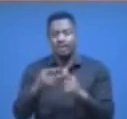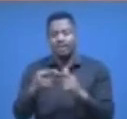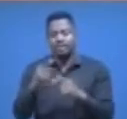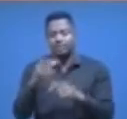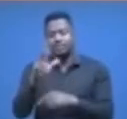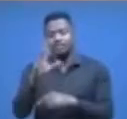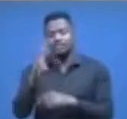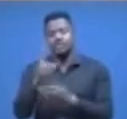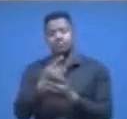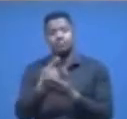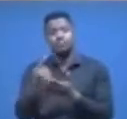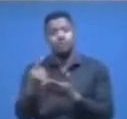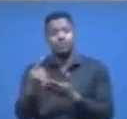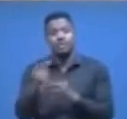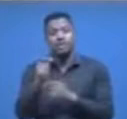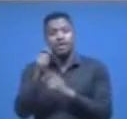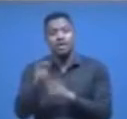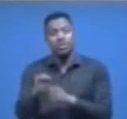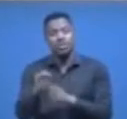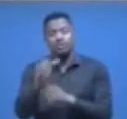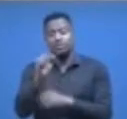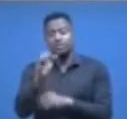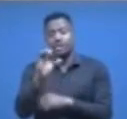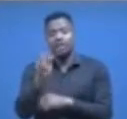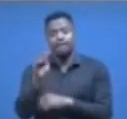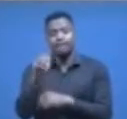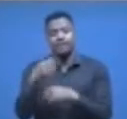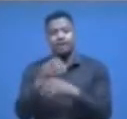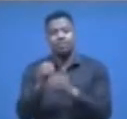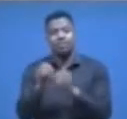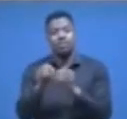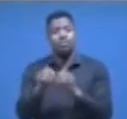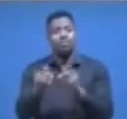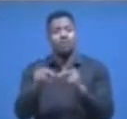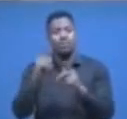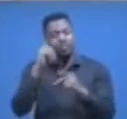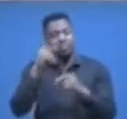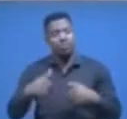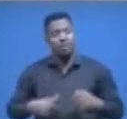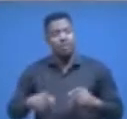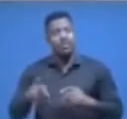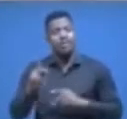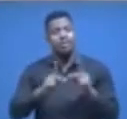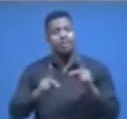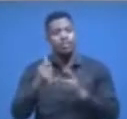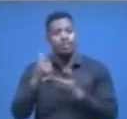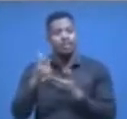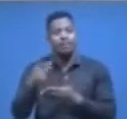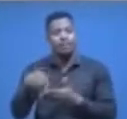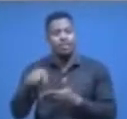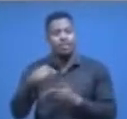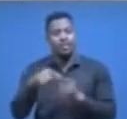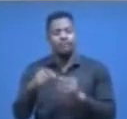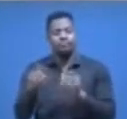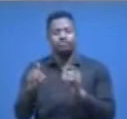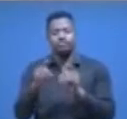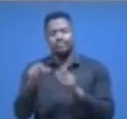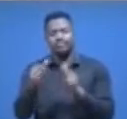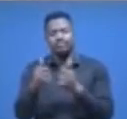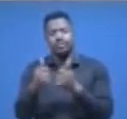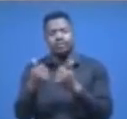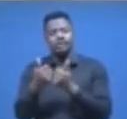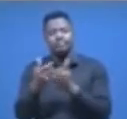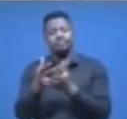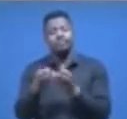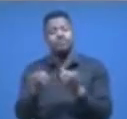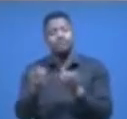36 weeks. The award scheme creates numerous opportunities for young people and also helps them to deal with challenges of life.